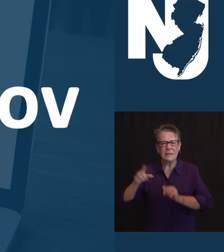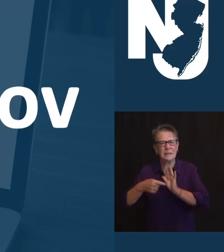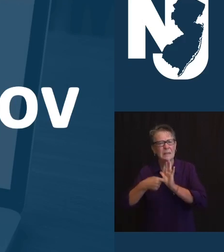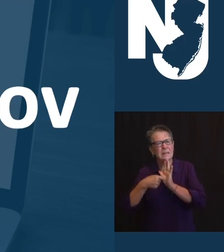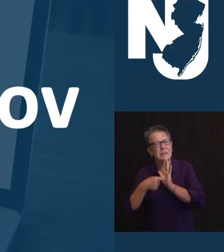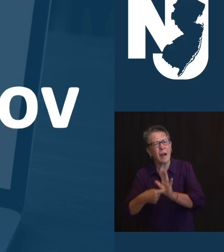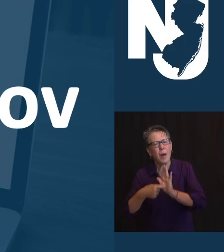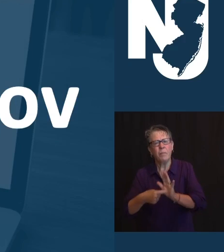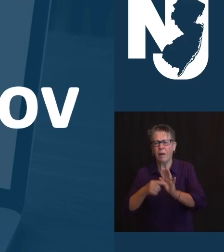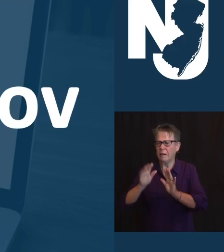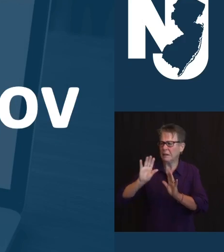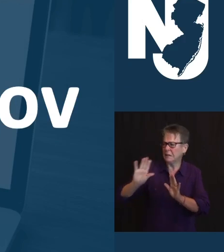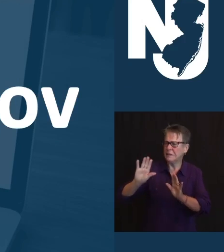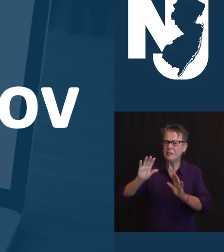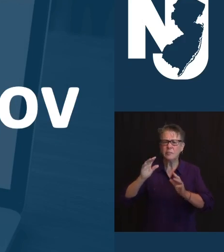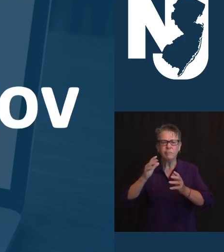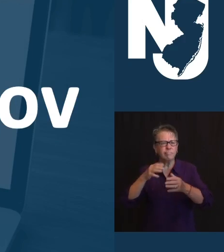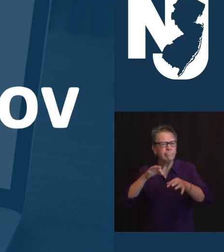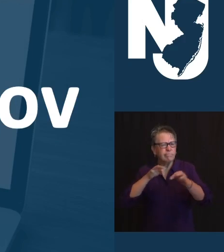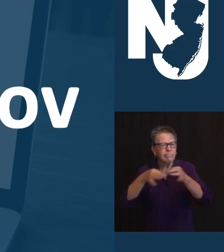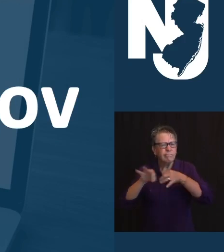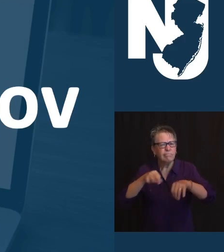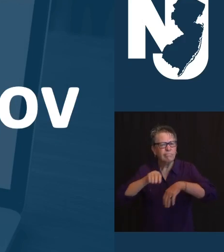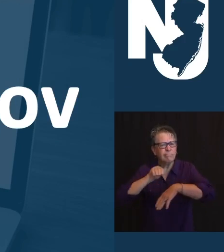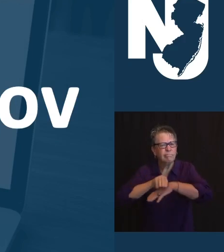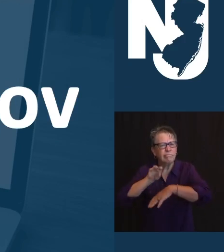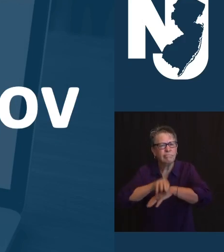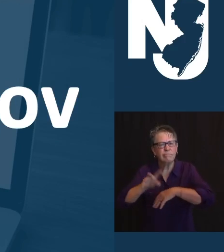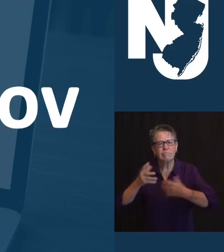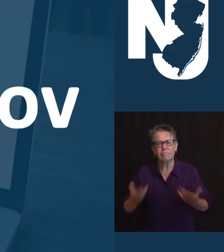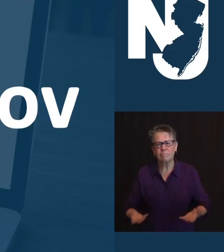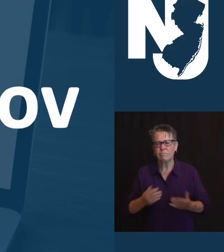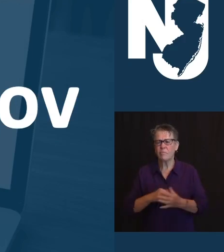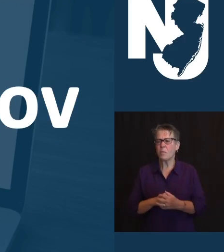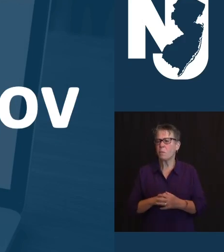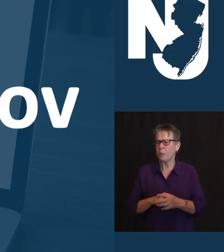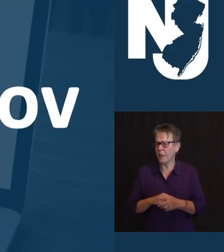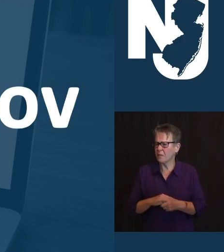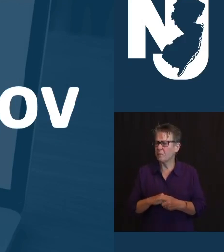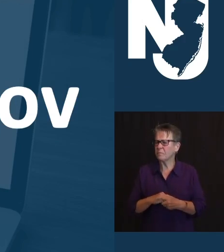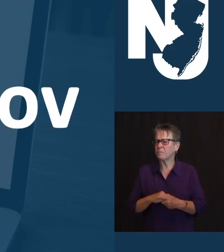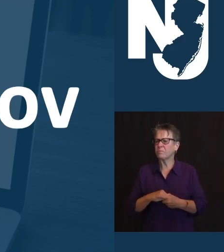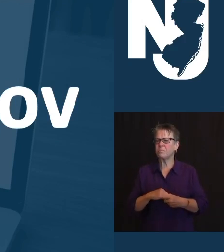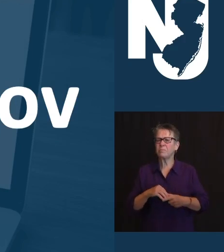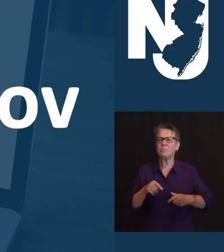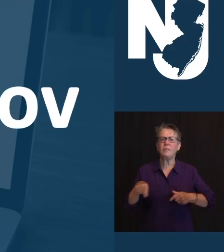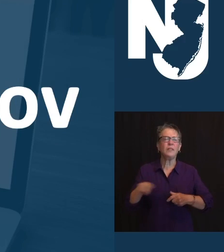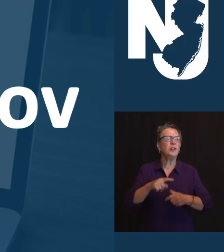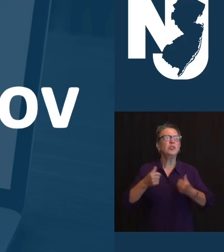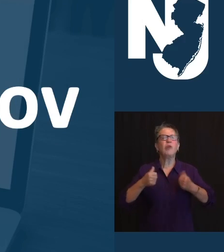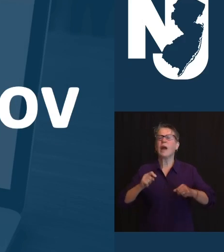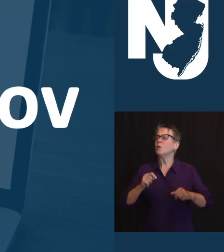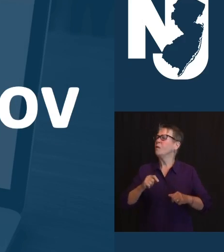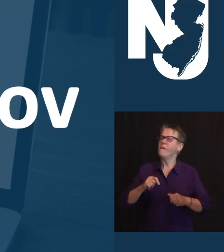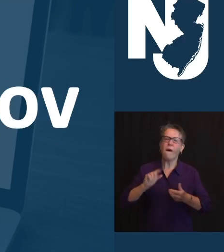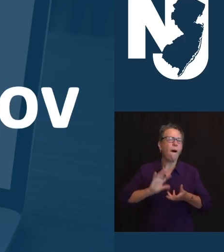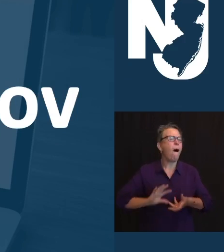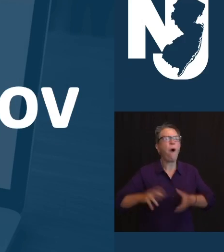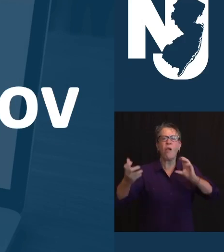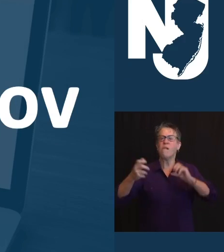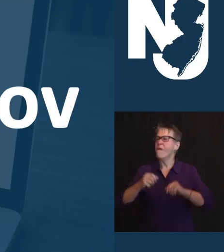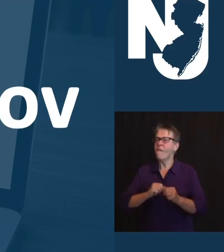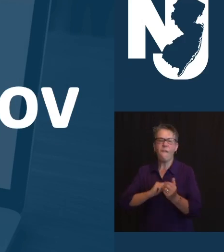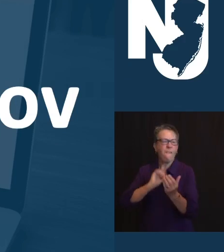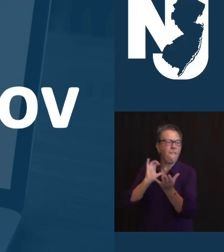by those whose mission is to undo decades of civil rights progress, protect polluters over the environment,